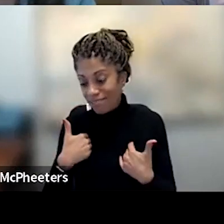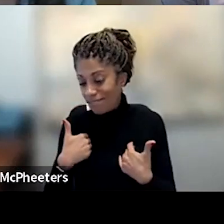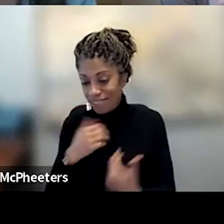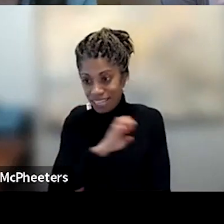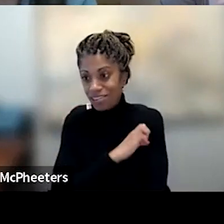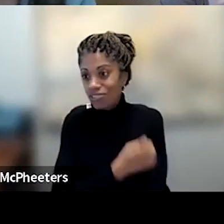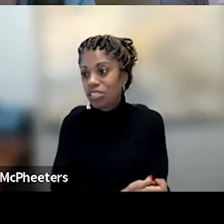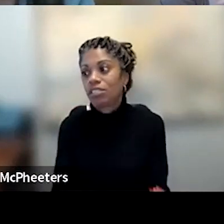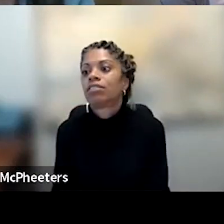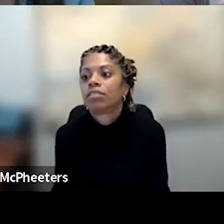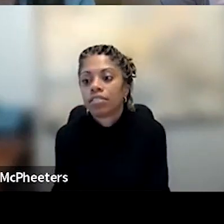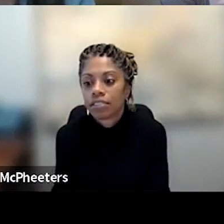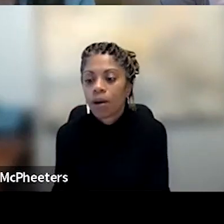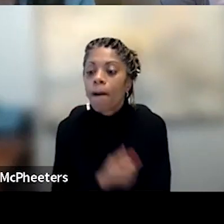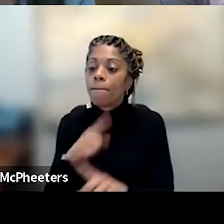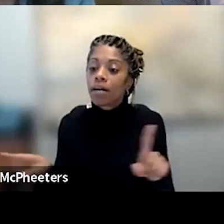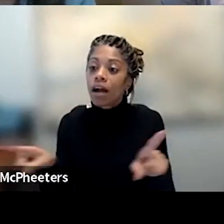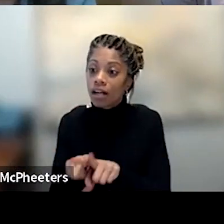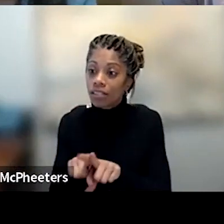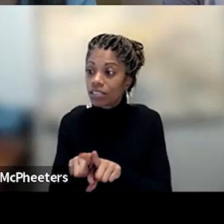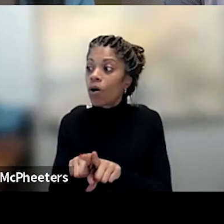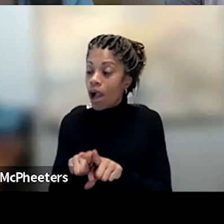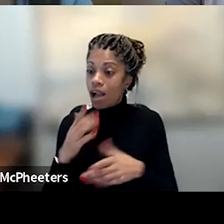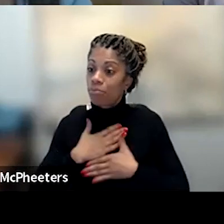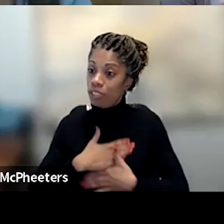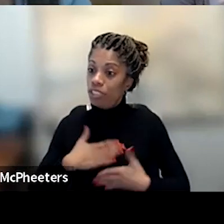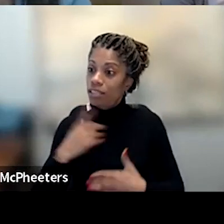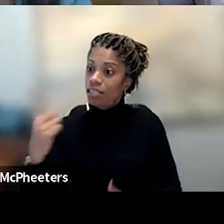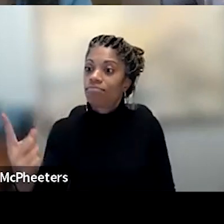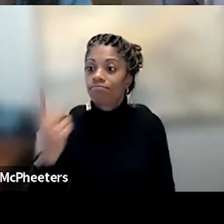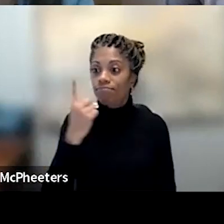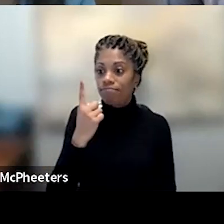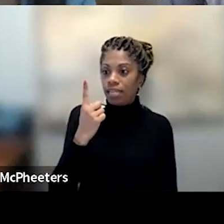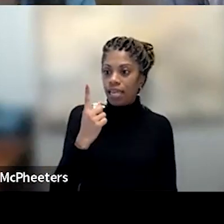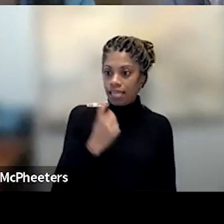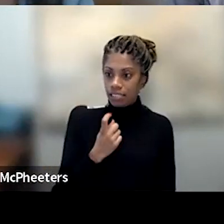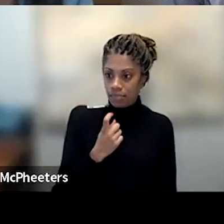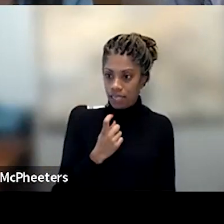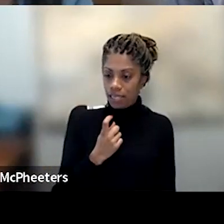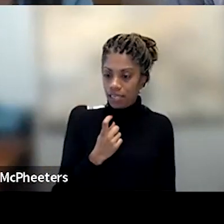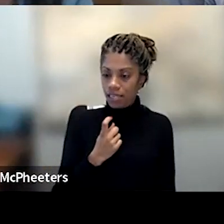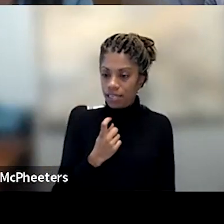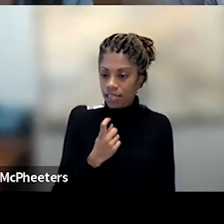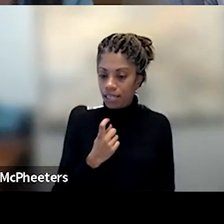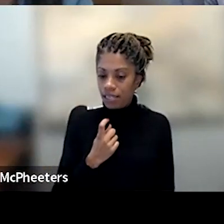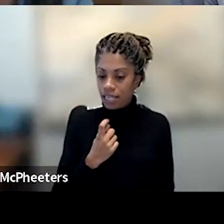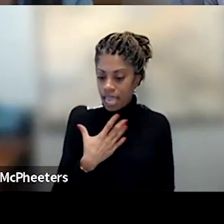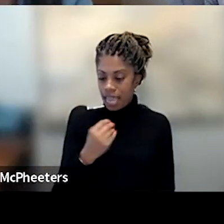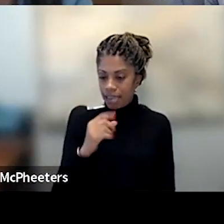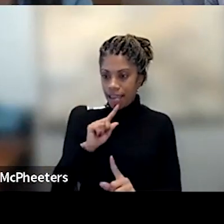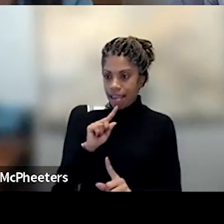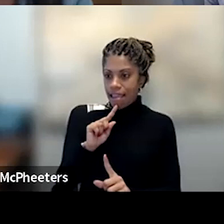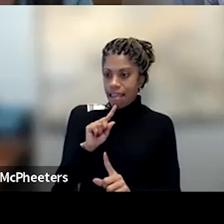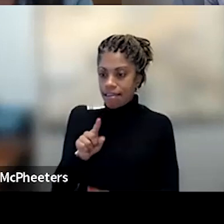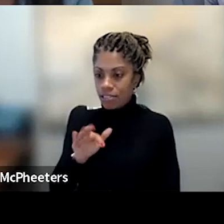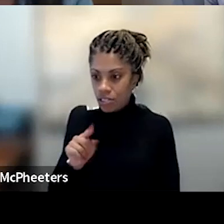me with a question or they approach me with something they're not comfortable with, and I answer it in, again, a way that it's